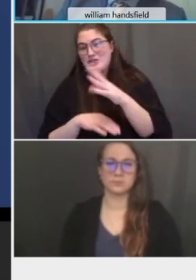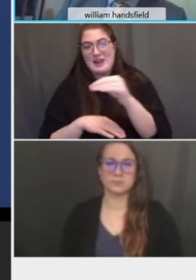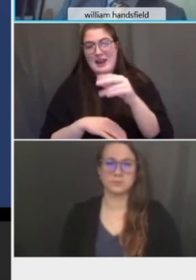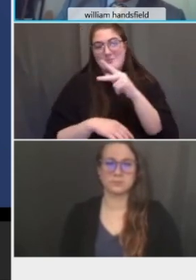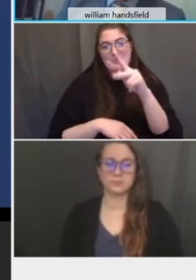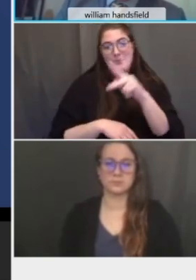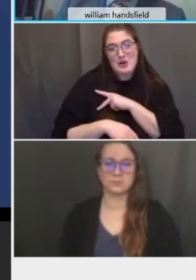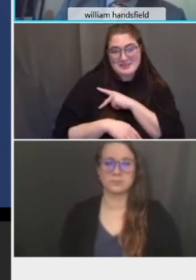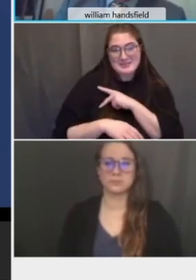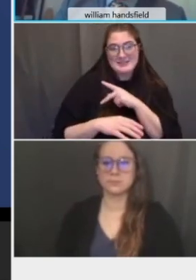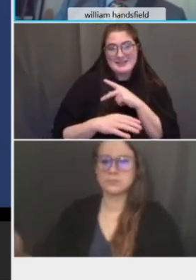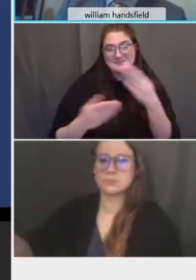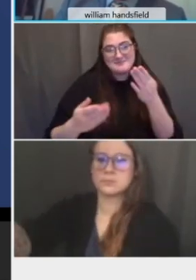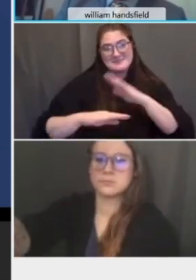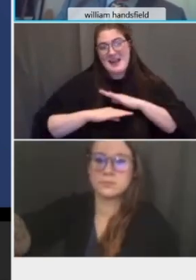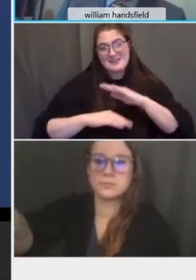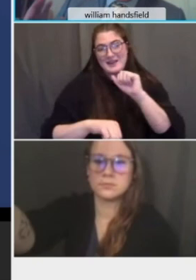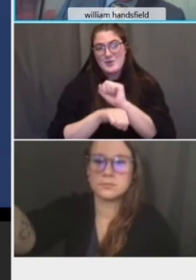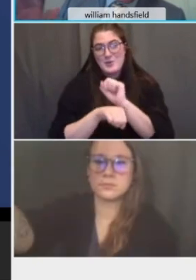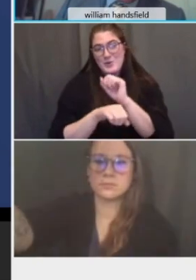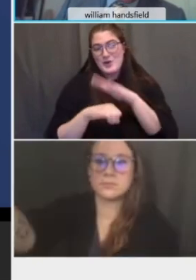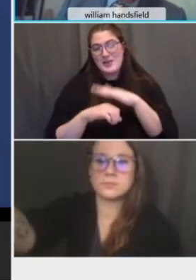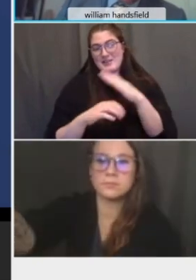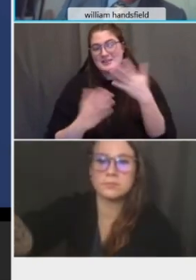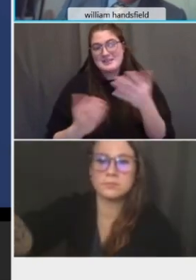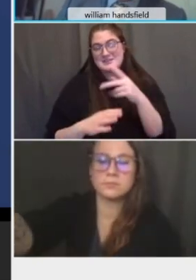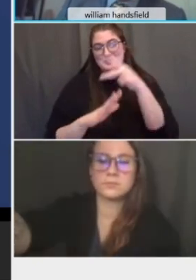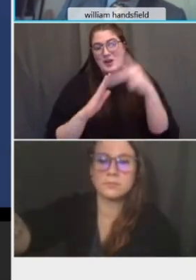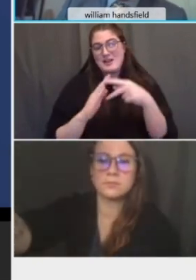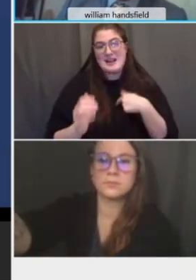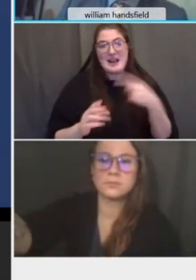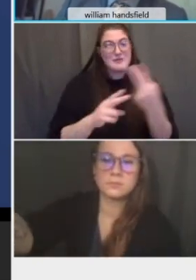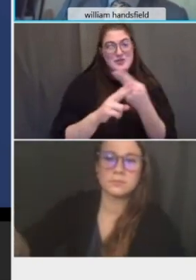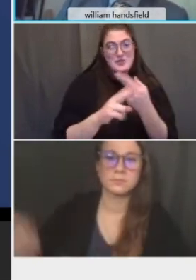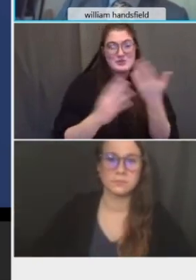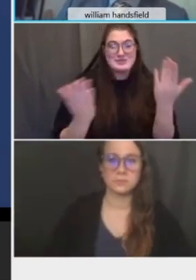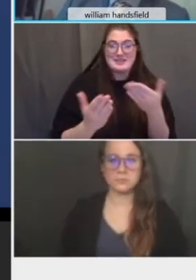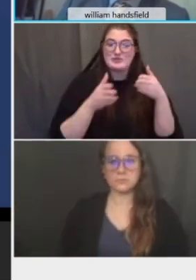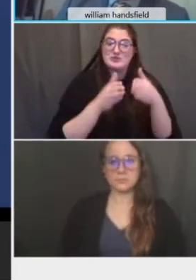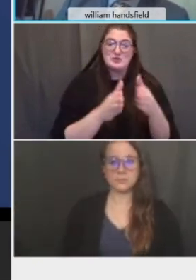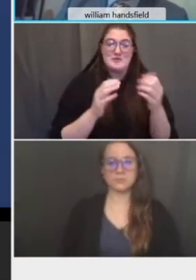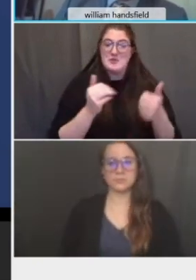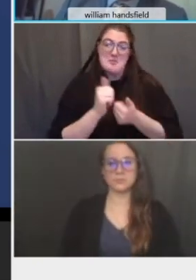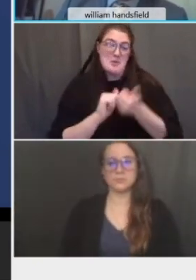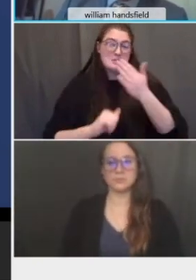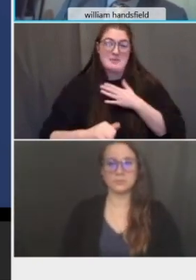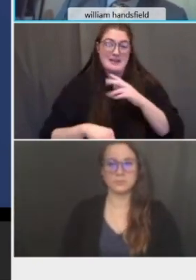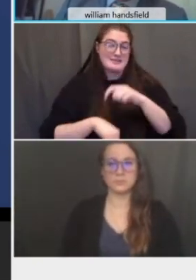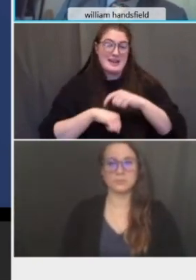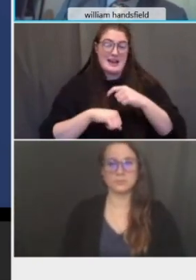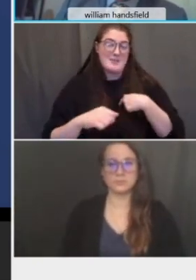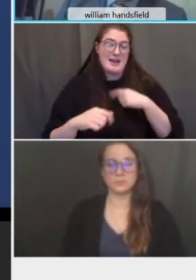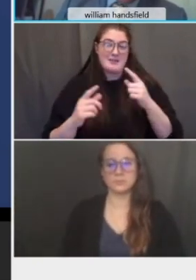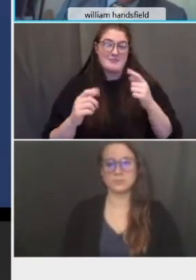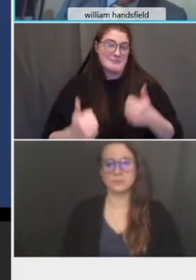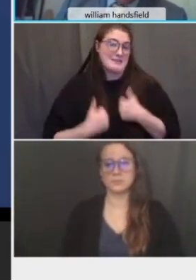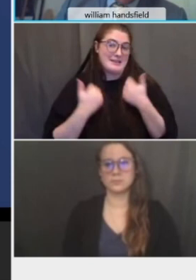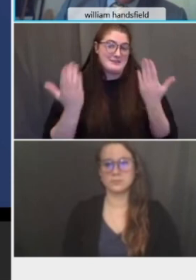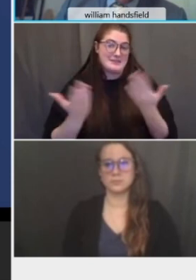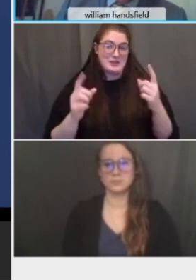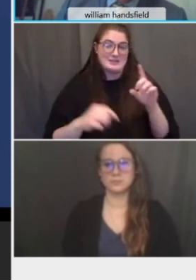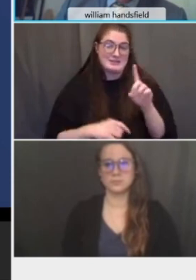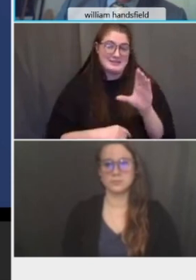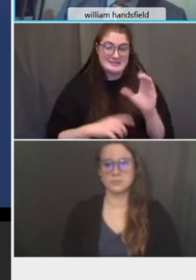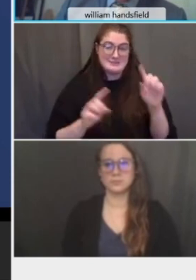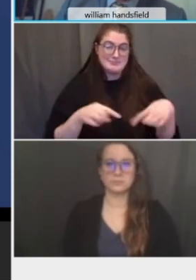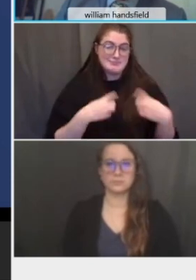to work on this project. And I've been a user of this corridor for most of the time I've lived in Washington, D.C., and I'm really excited about